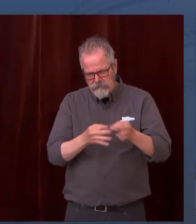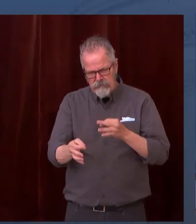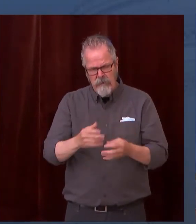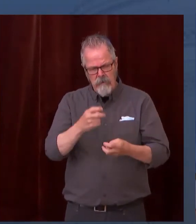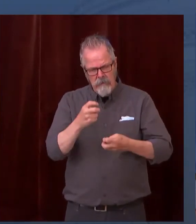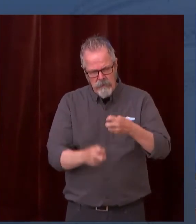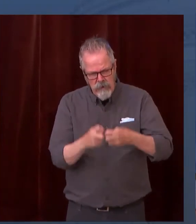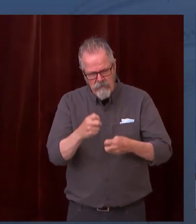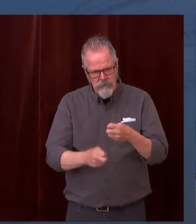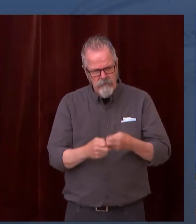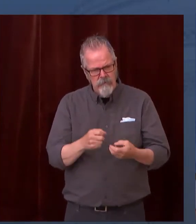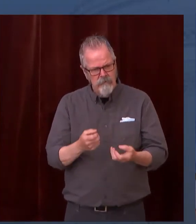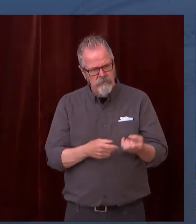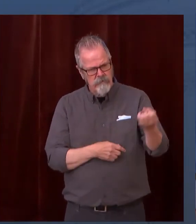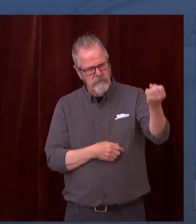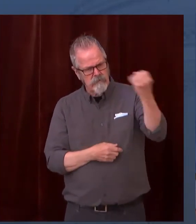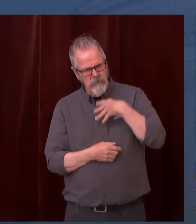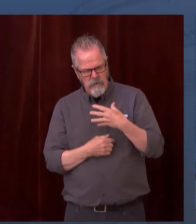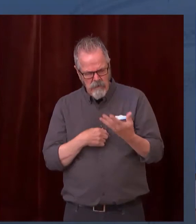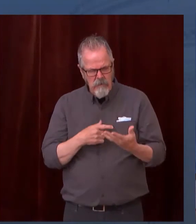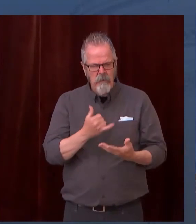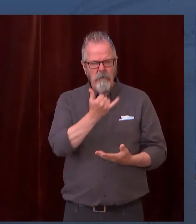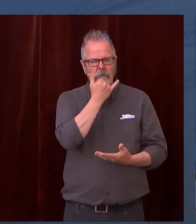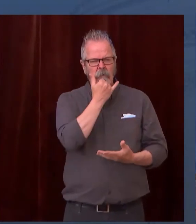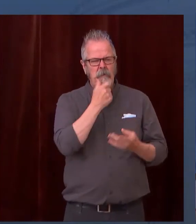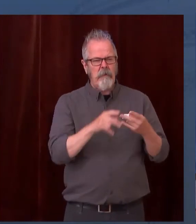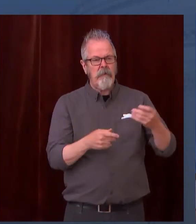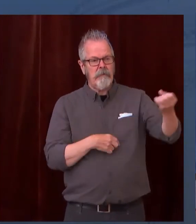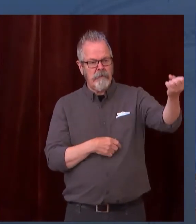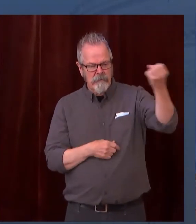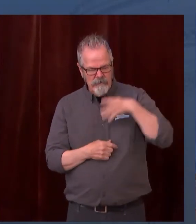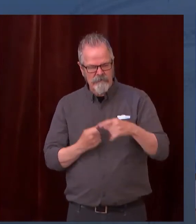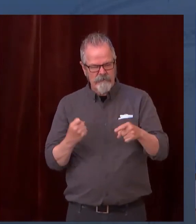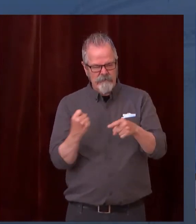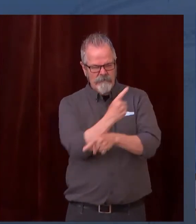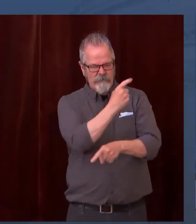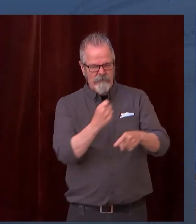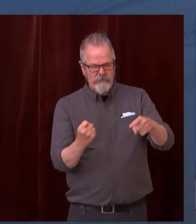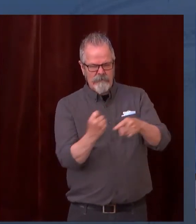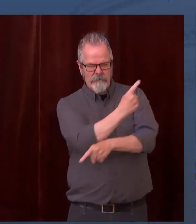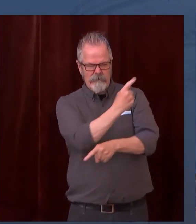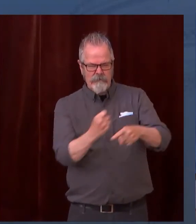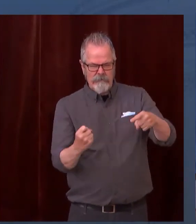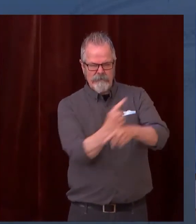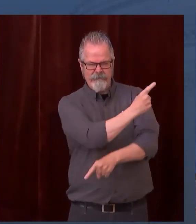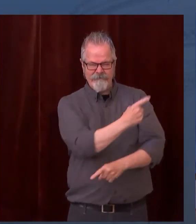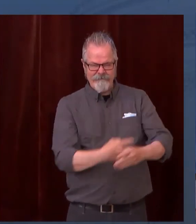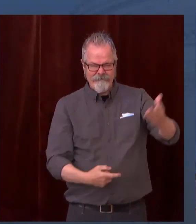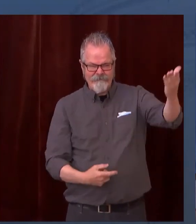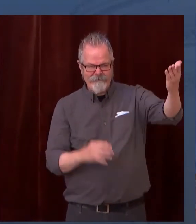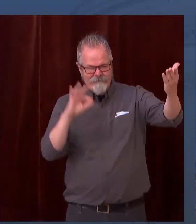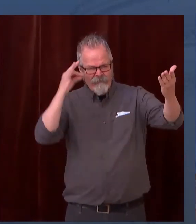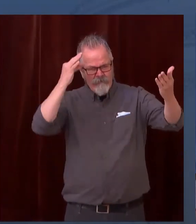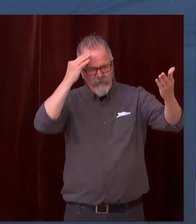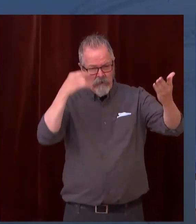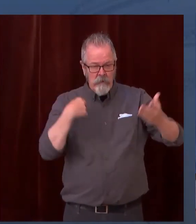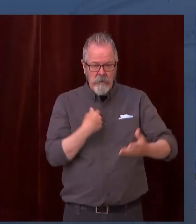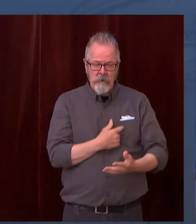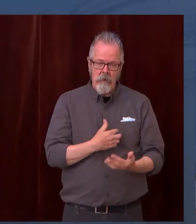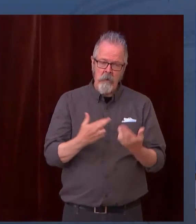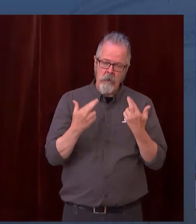government will improve their performance in that regard so that we can increase the availability of testing on a